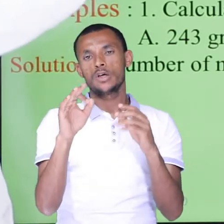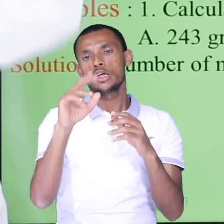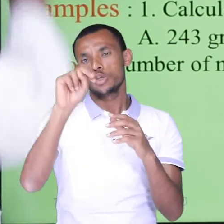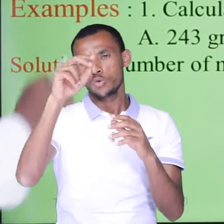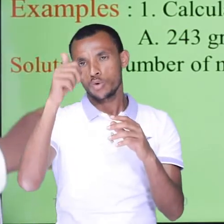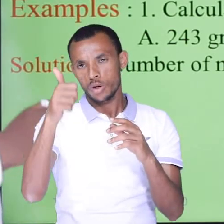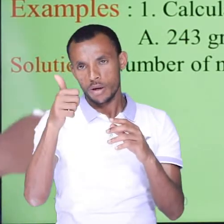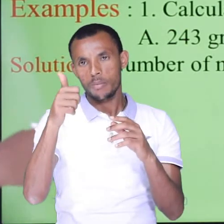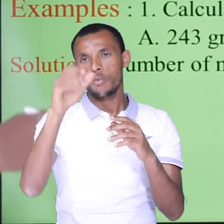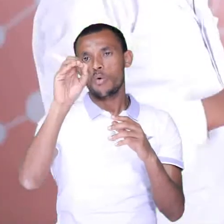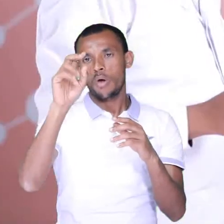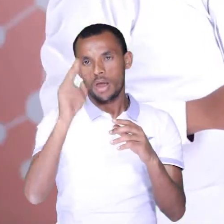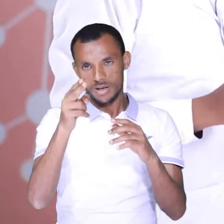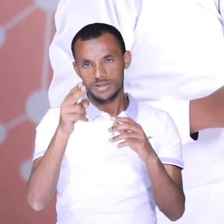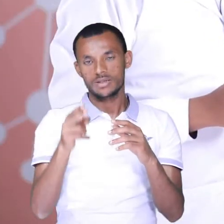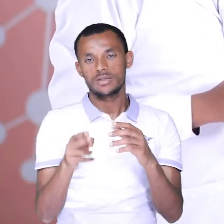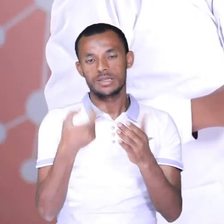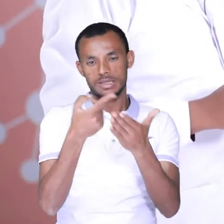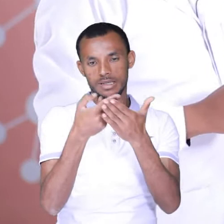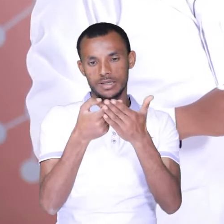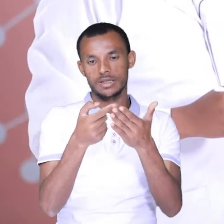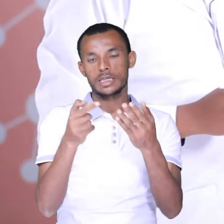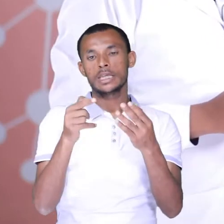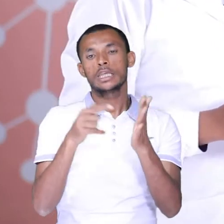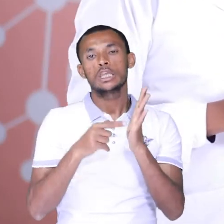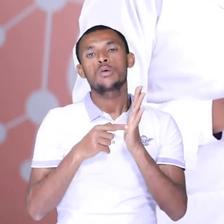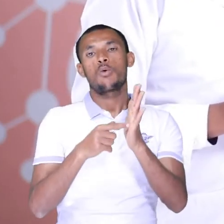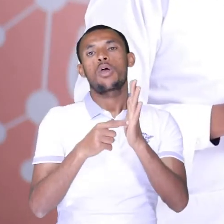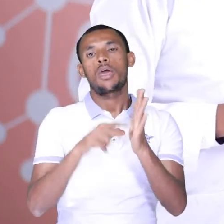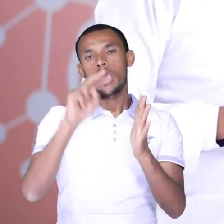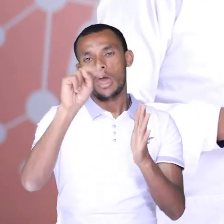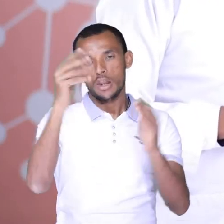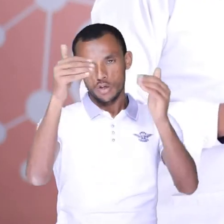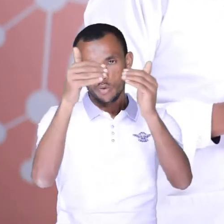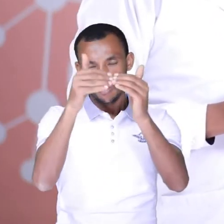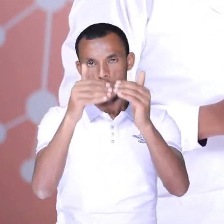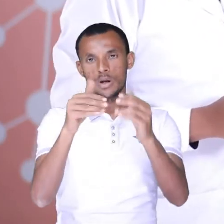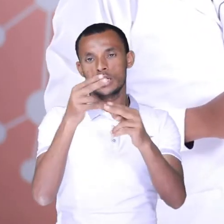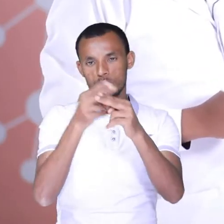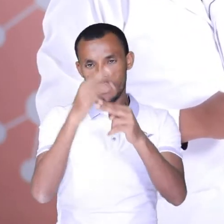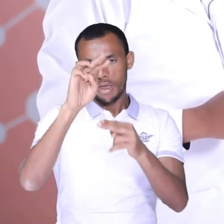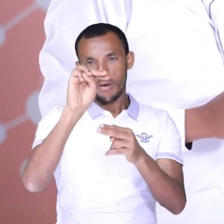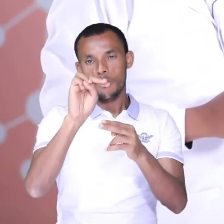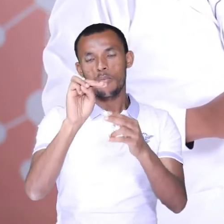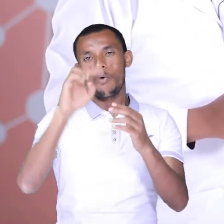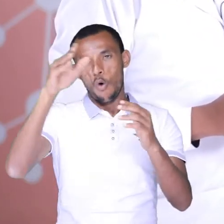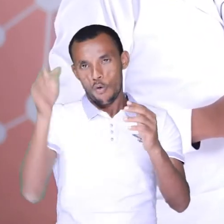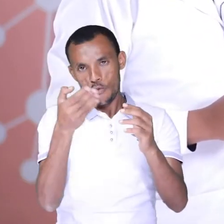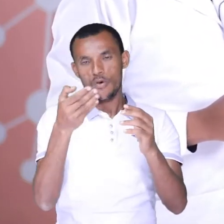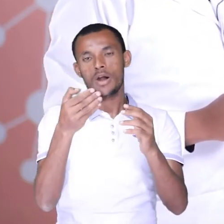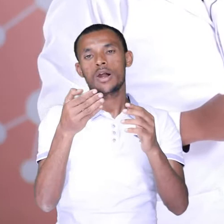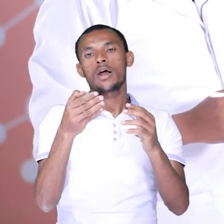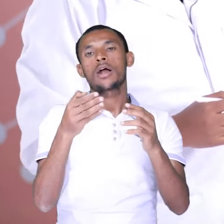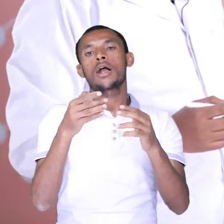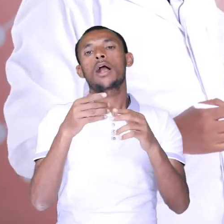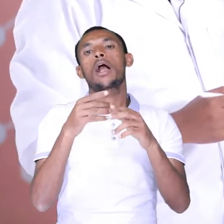hydroxide. So that is symbolically you can use N is equal to small m over capital M. Small m stands